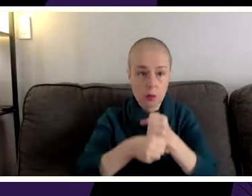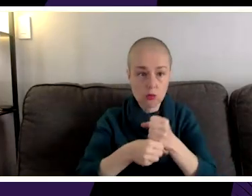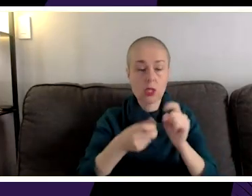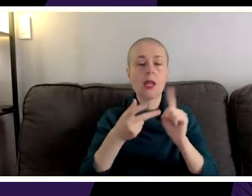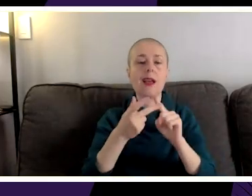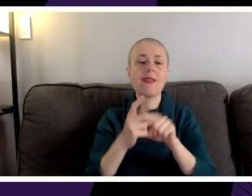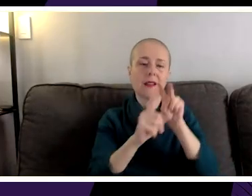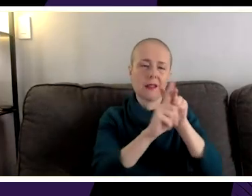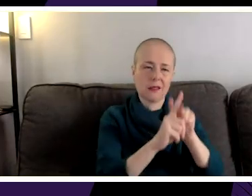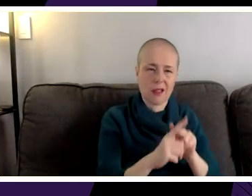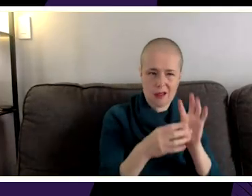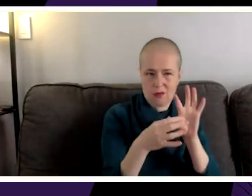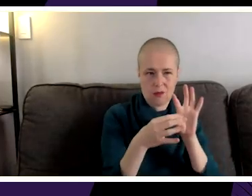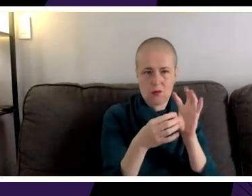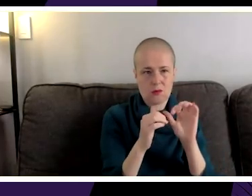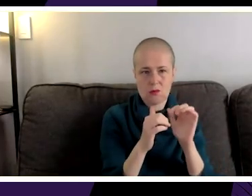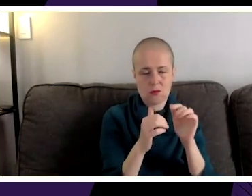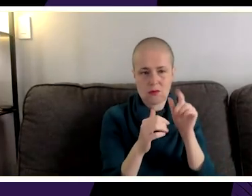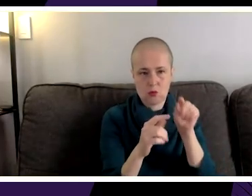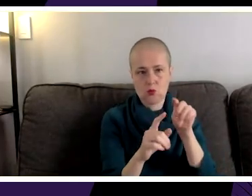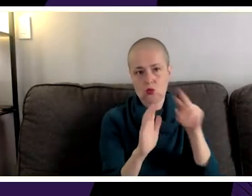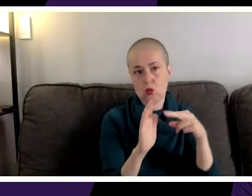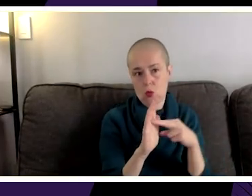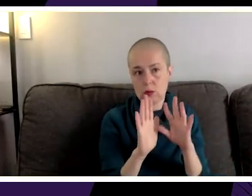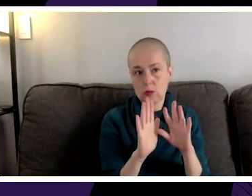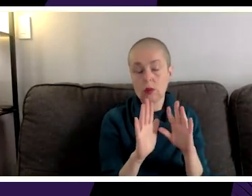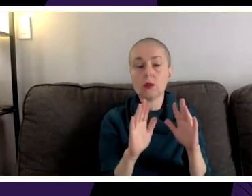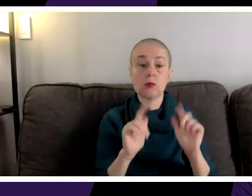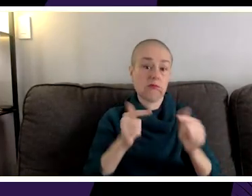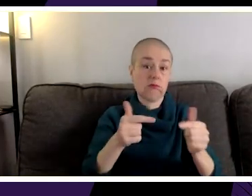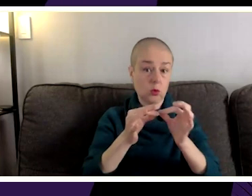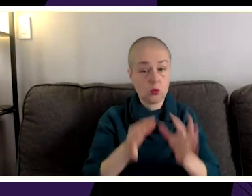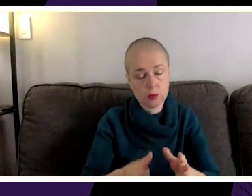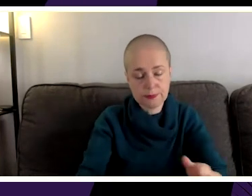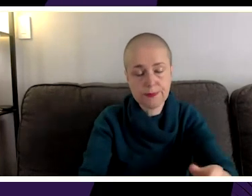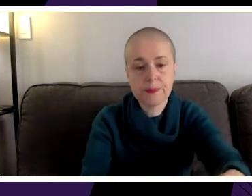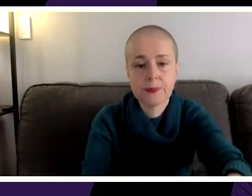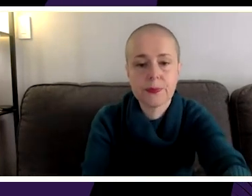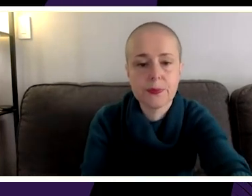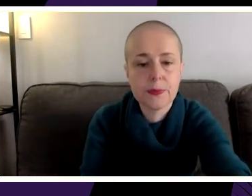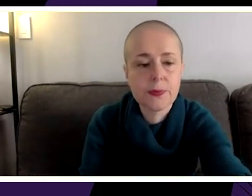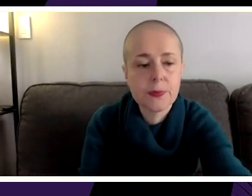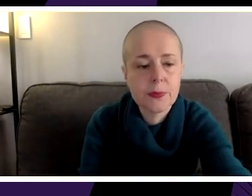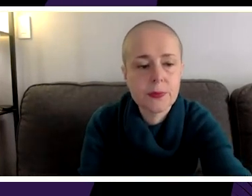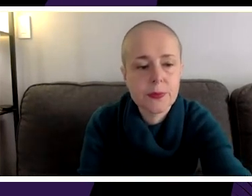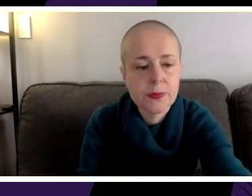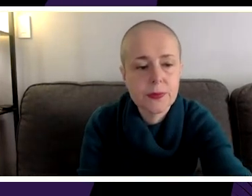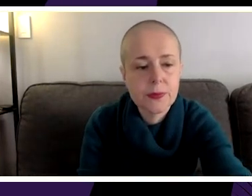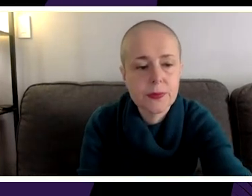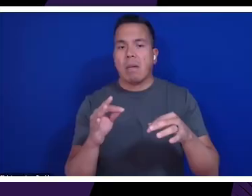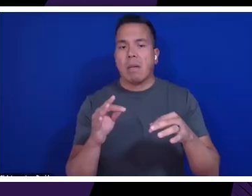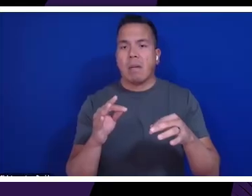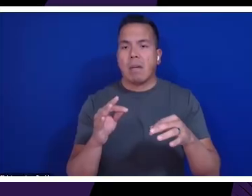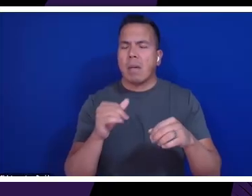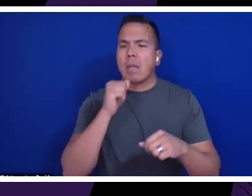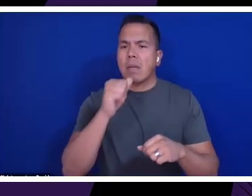stewards. So what it did, it basically rather than not